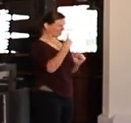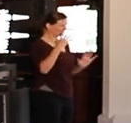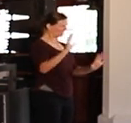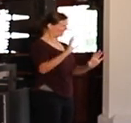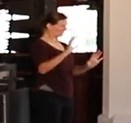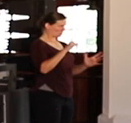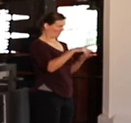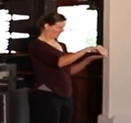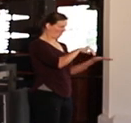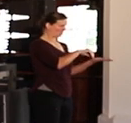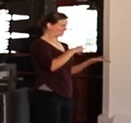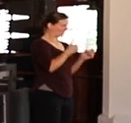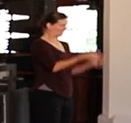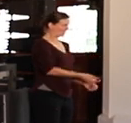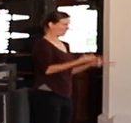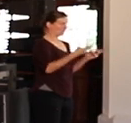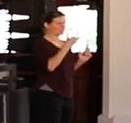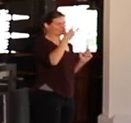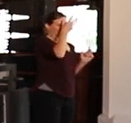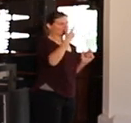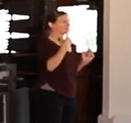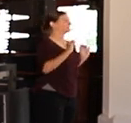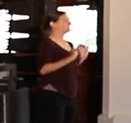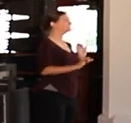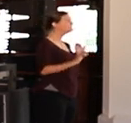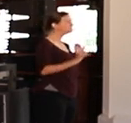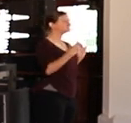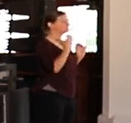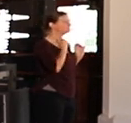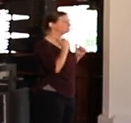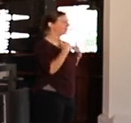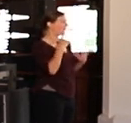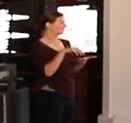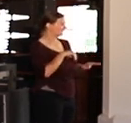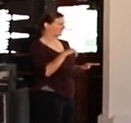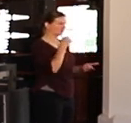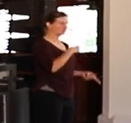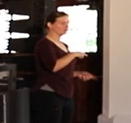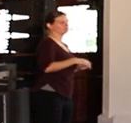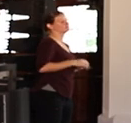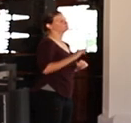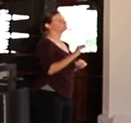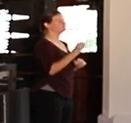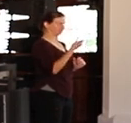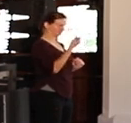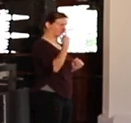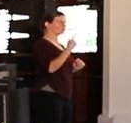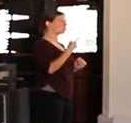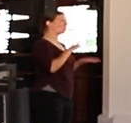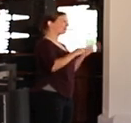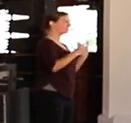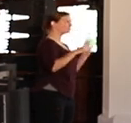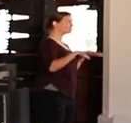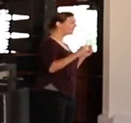just went with what was on the form. And they said, oh, they didn't fill it out, I did. I said, okay. So get